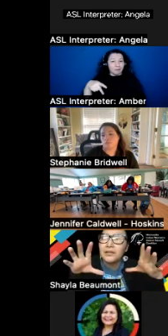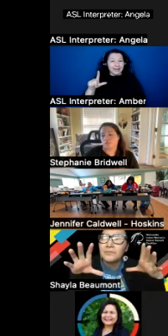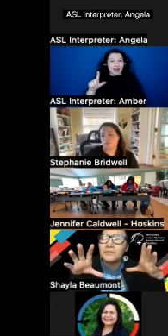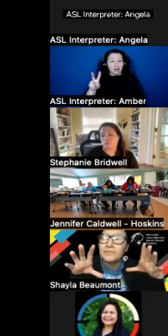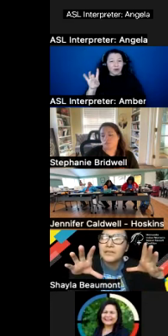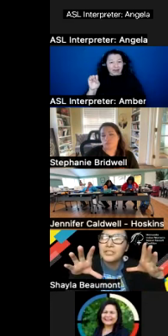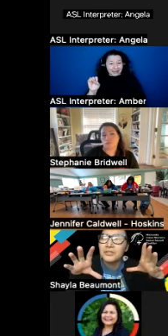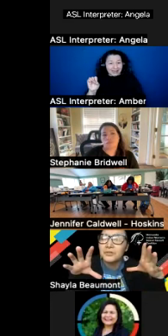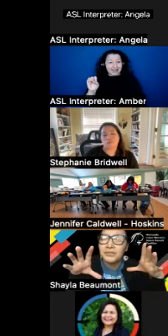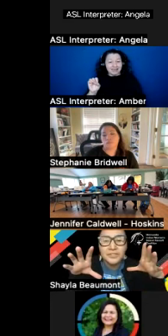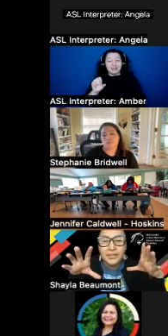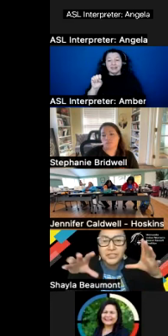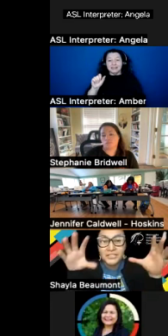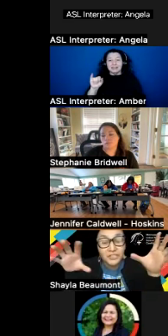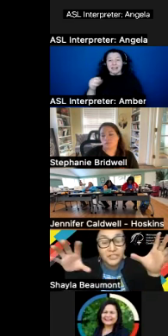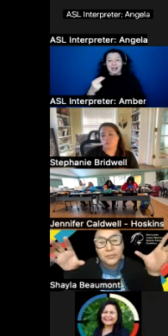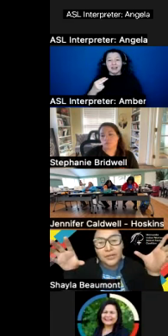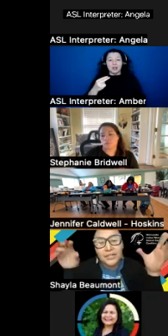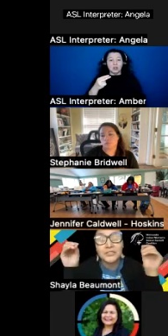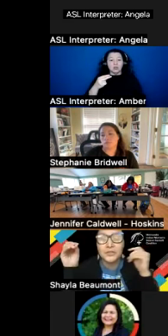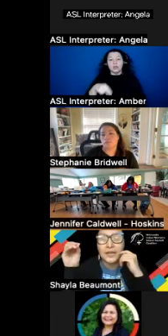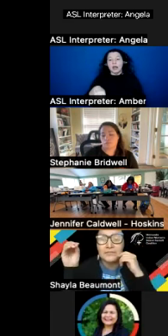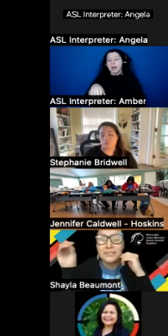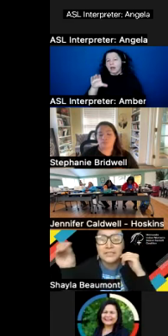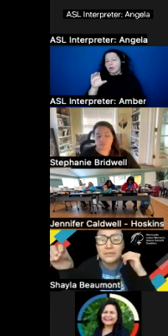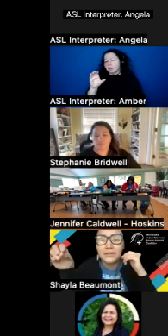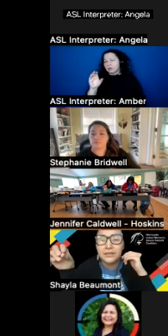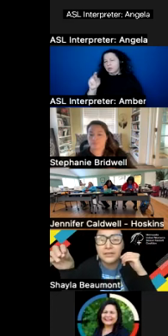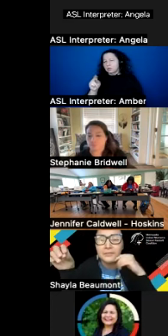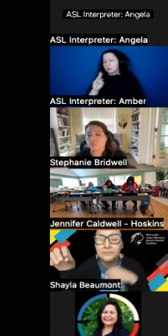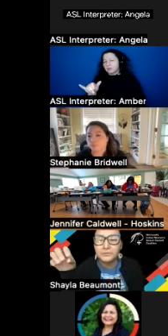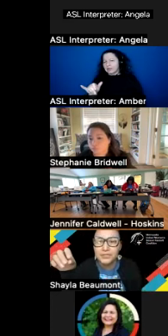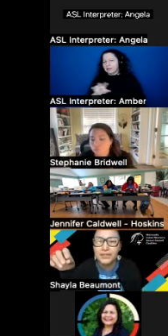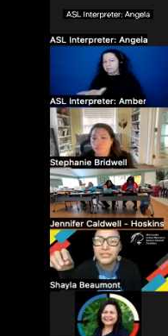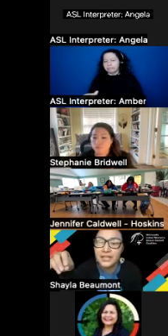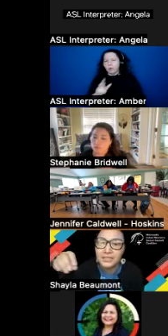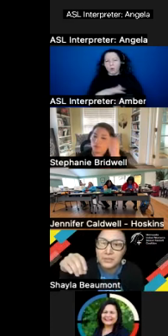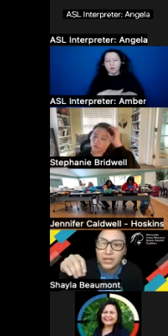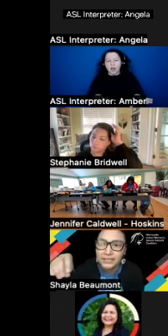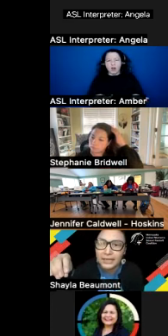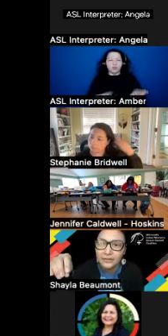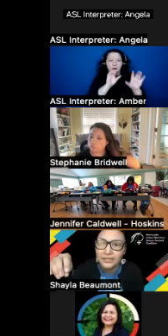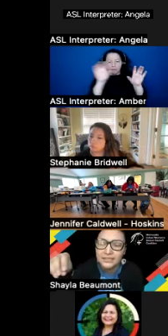the Salish and Kootenai reservation is checkerboarded, so you have some of the reservation that does belong to county and